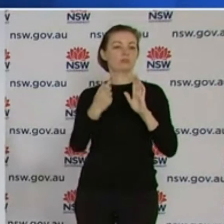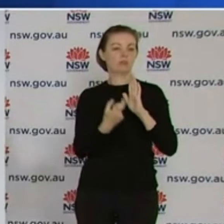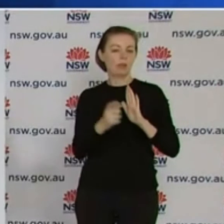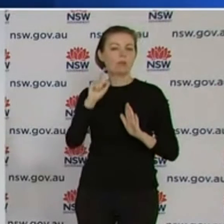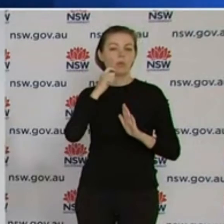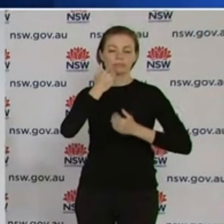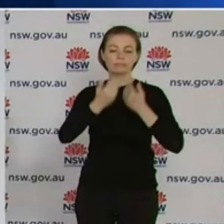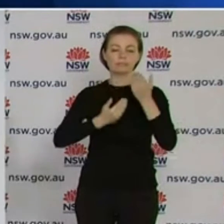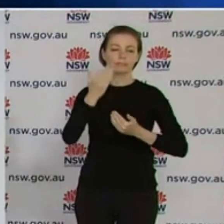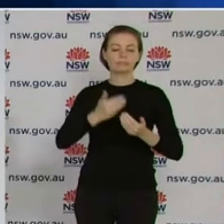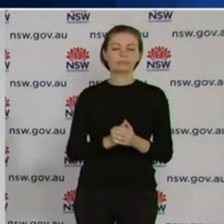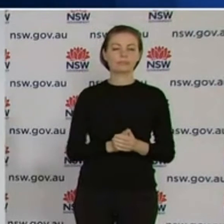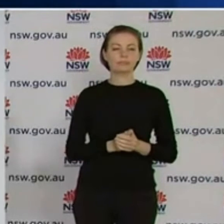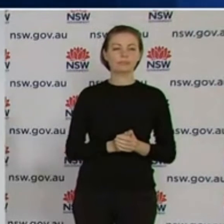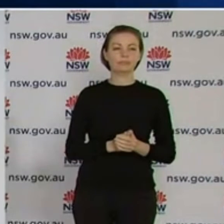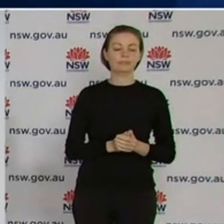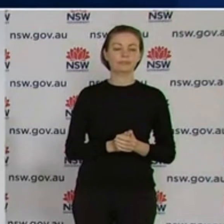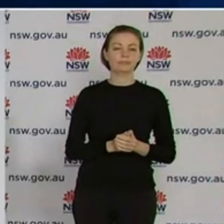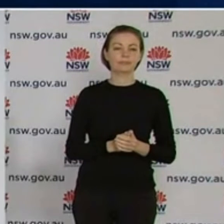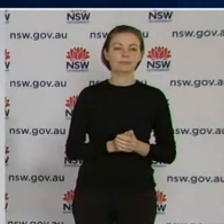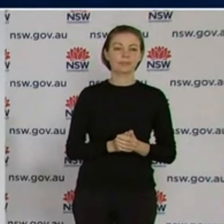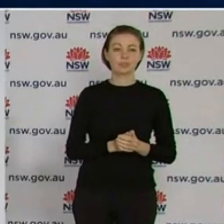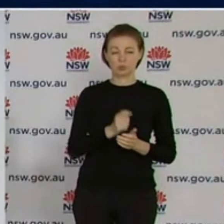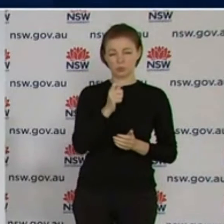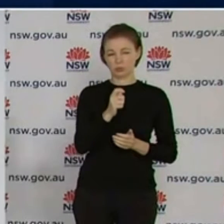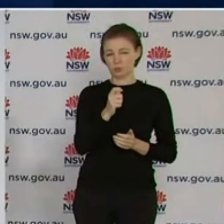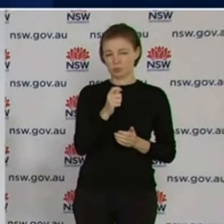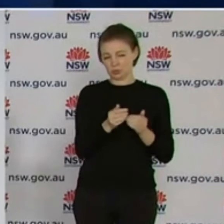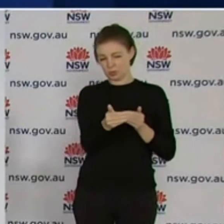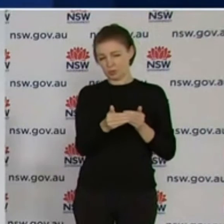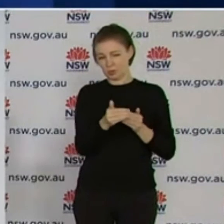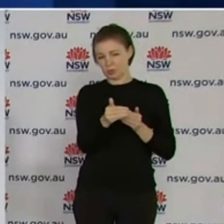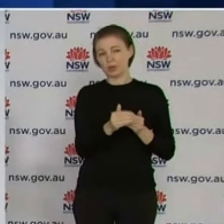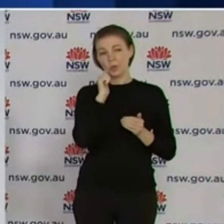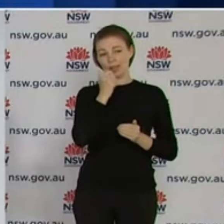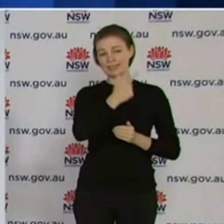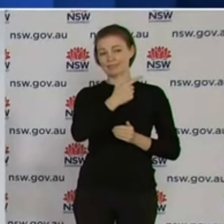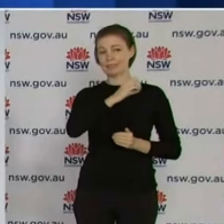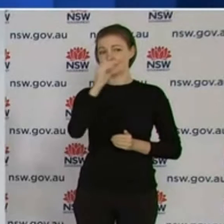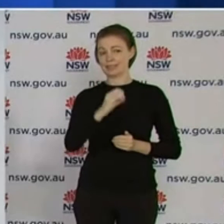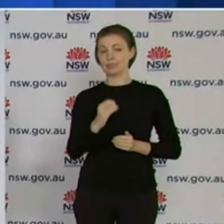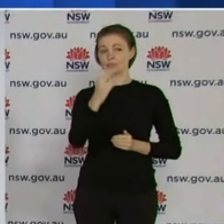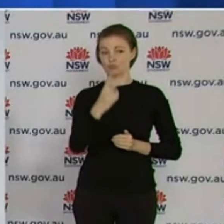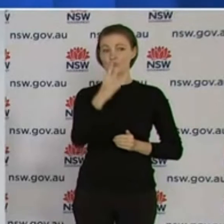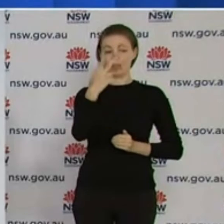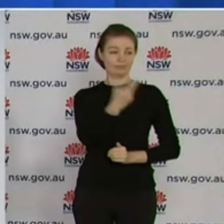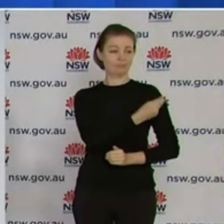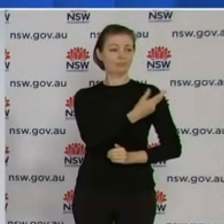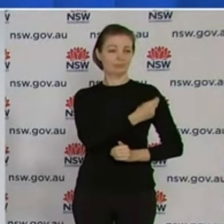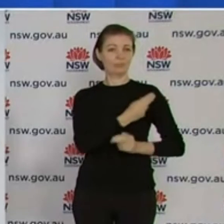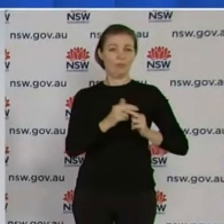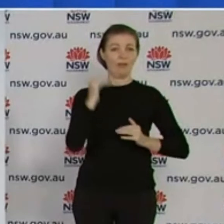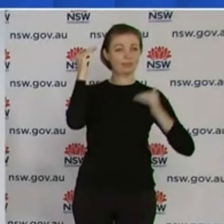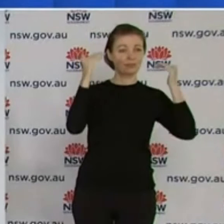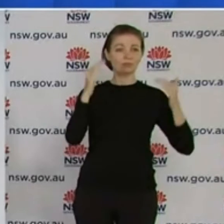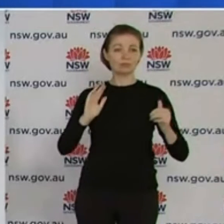report. So there's not long to go, really. We're talking weeks before we get to that 70% double dose, and I don't want anyone to let their guard